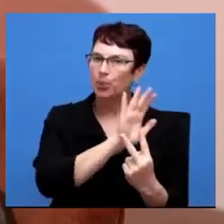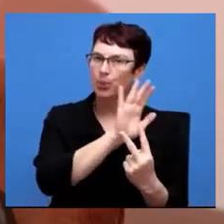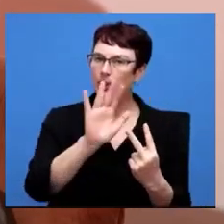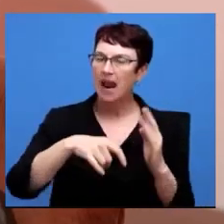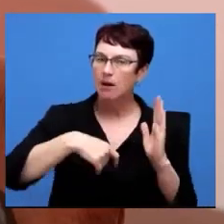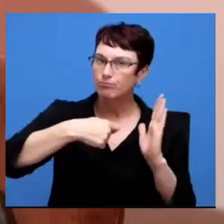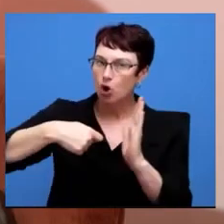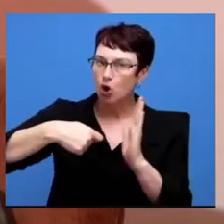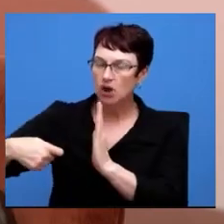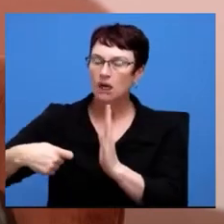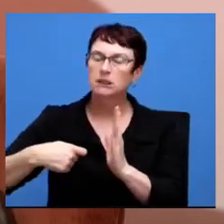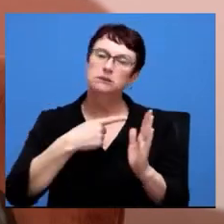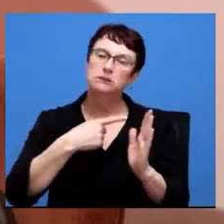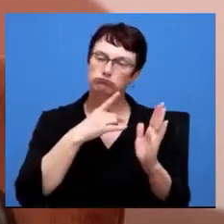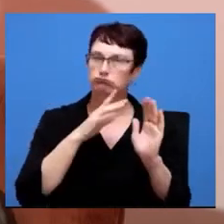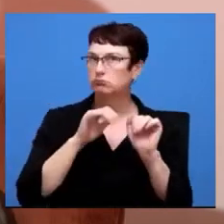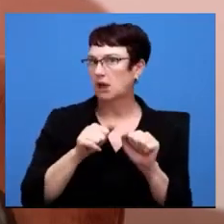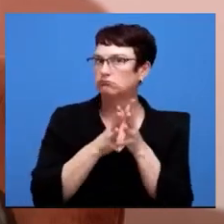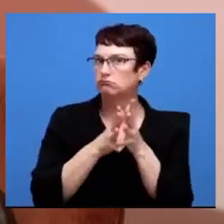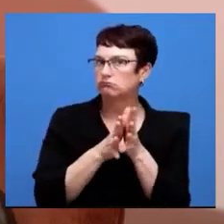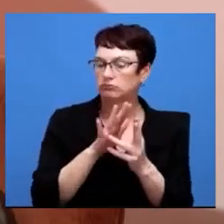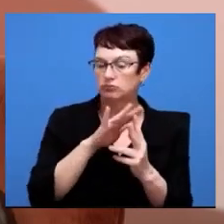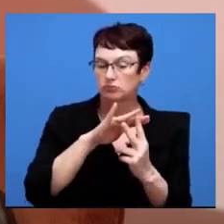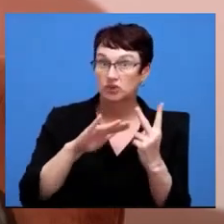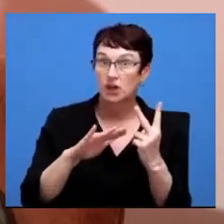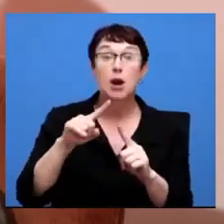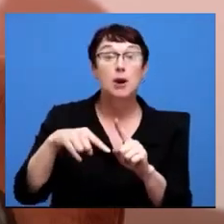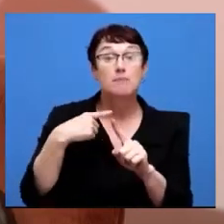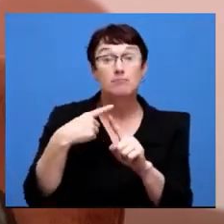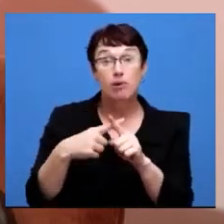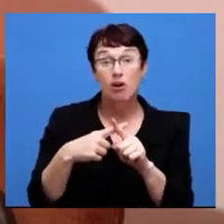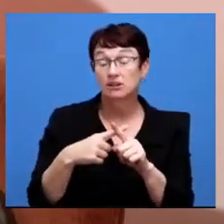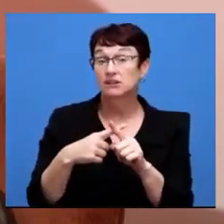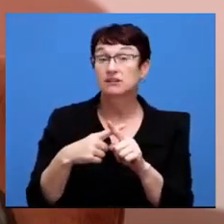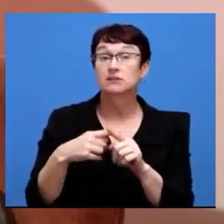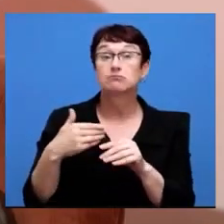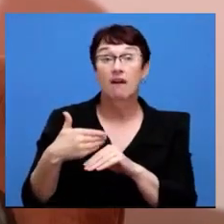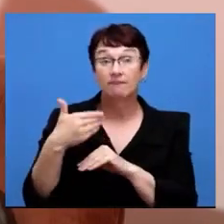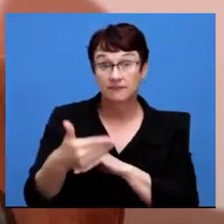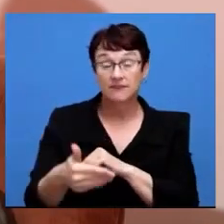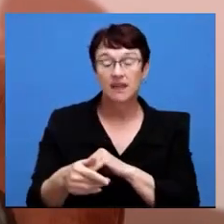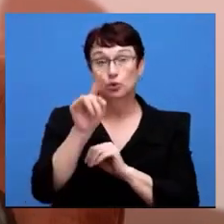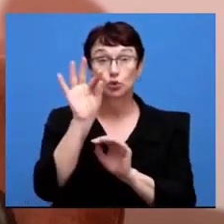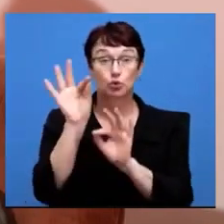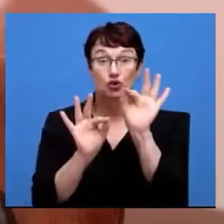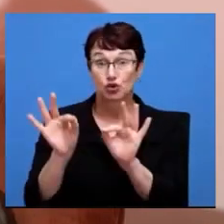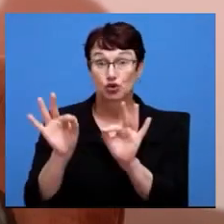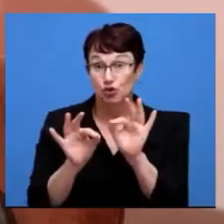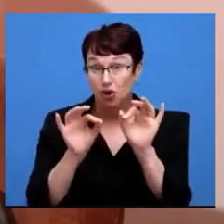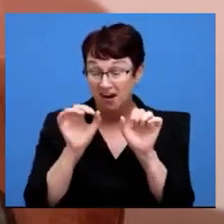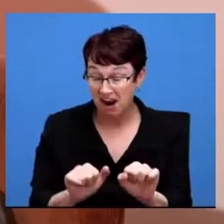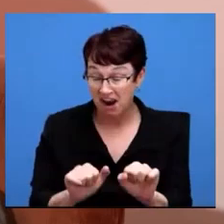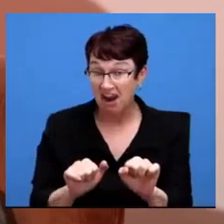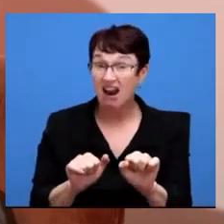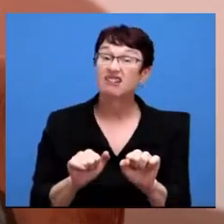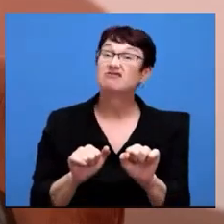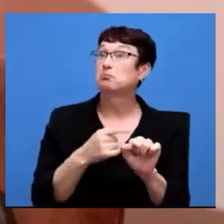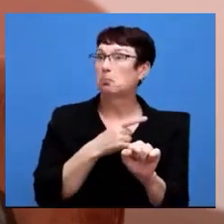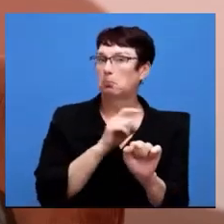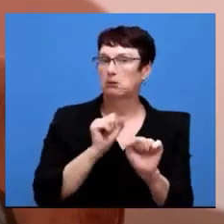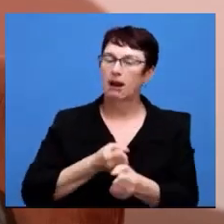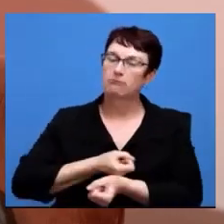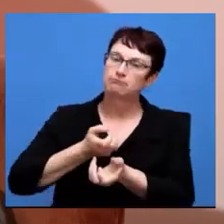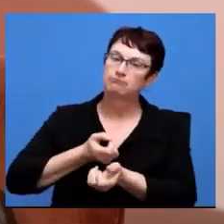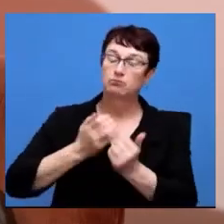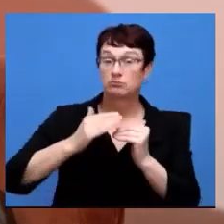Q&A sessions where you can ask them all of your questions. But before I'll hand over to them, I'll give you some more background information about this topic